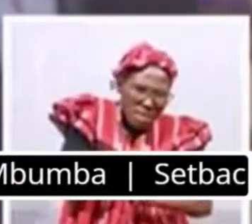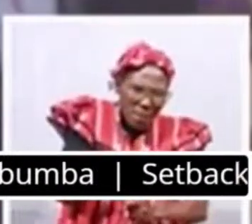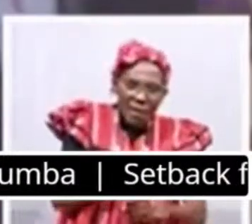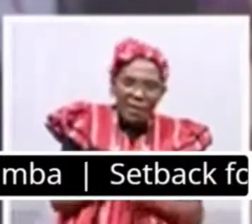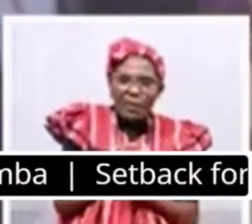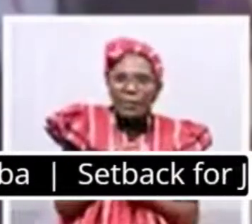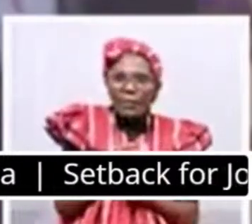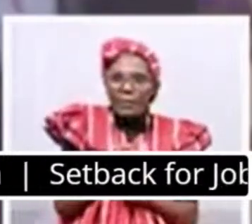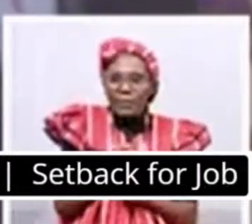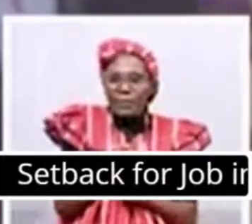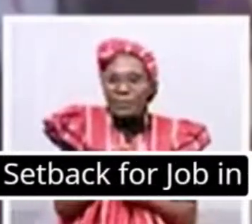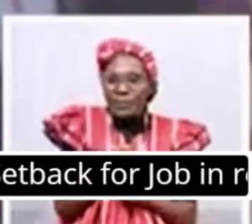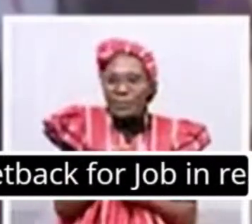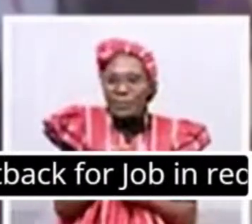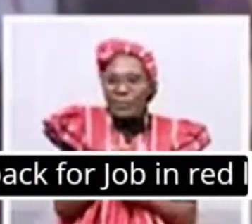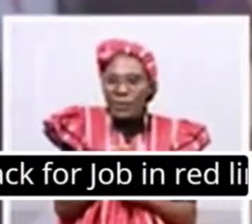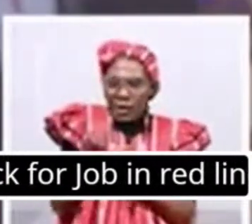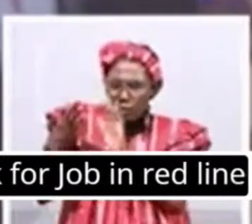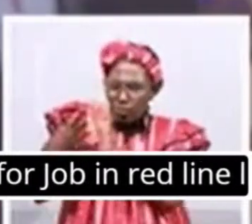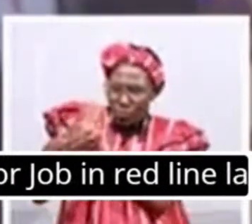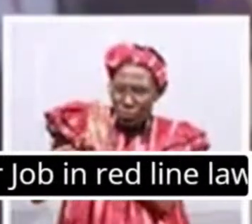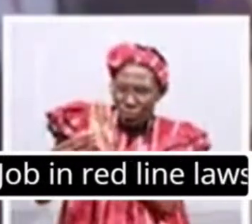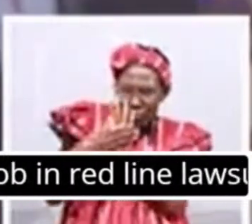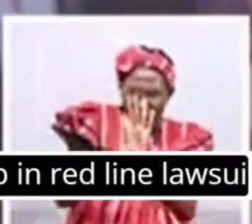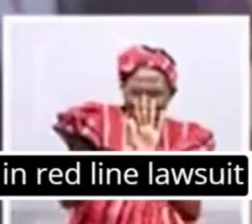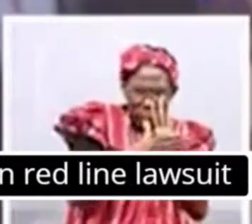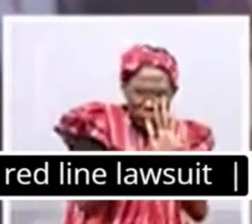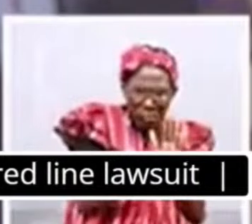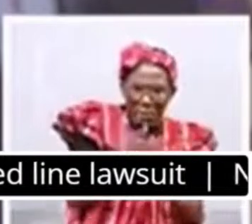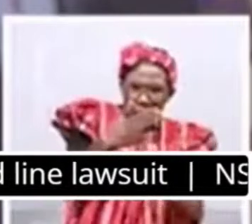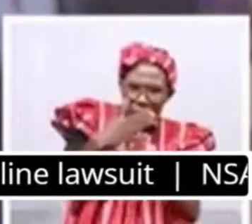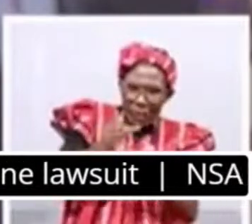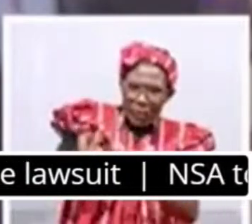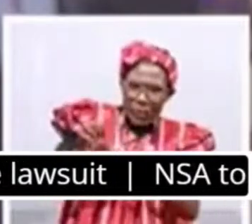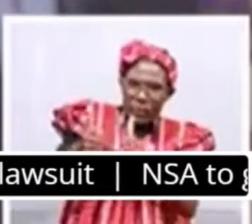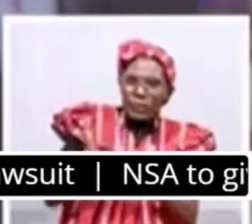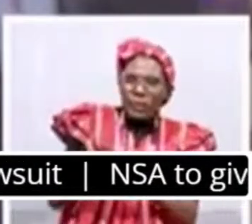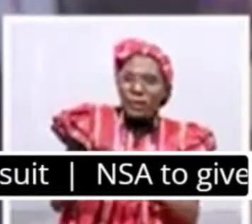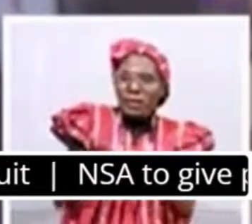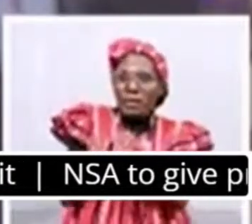the inspiration of the